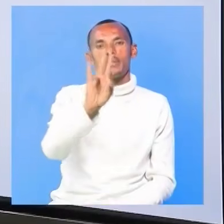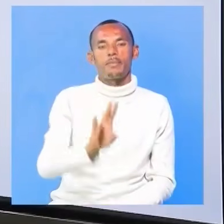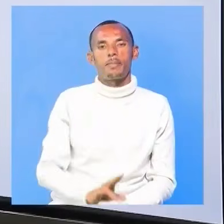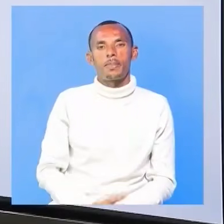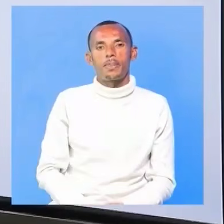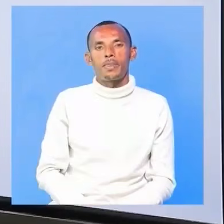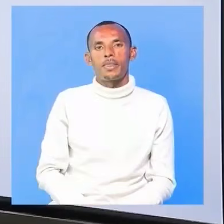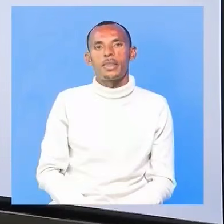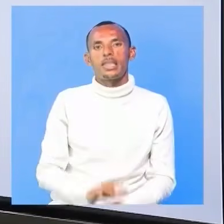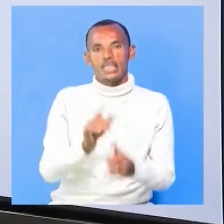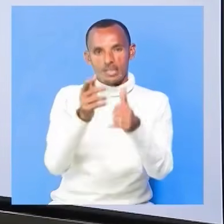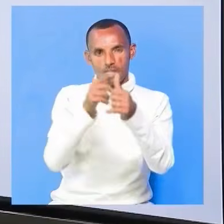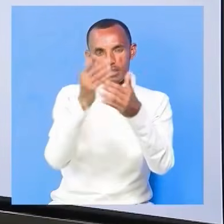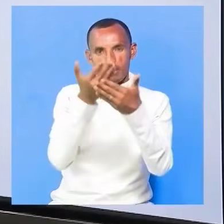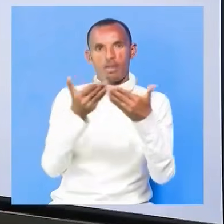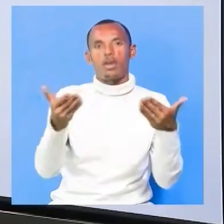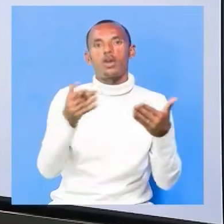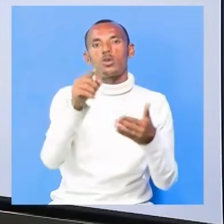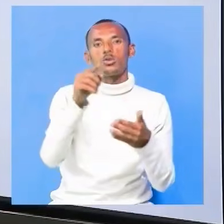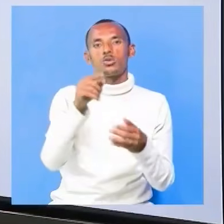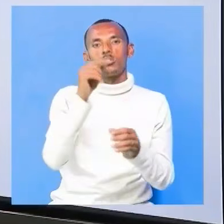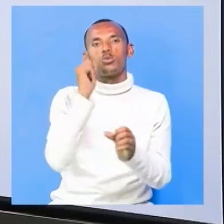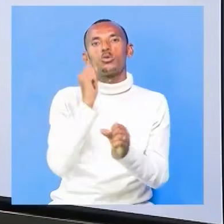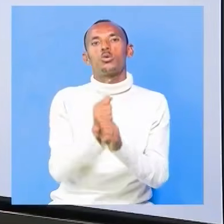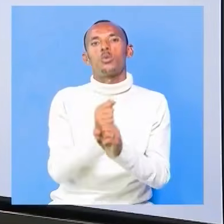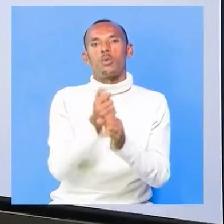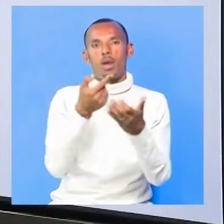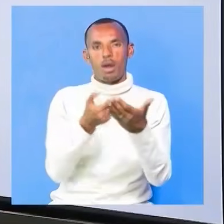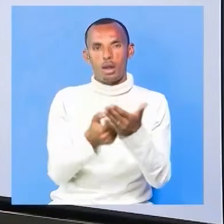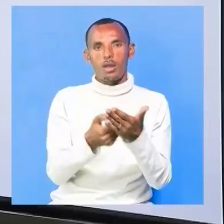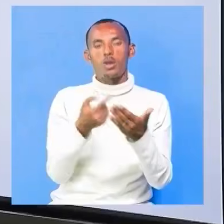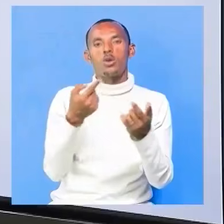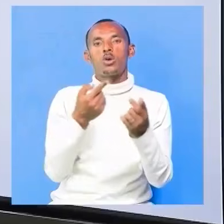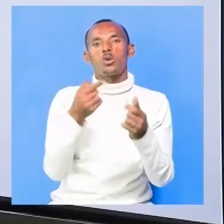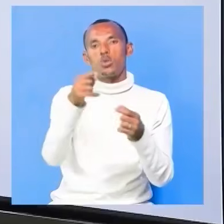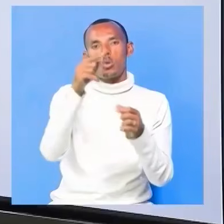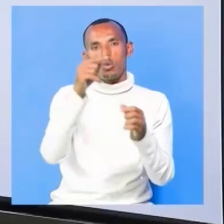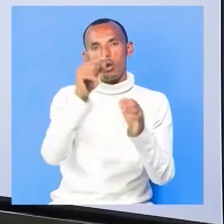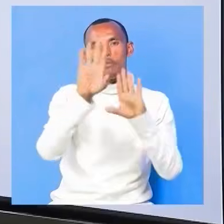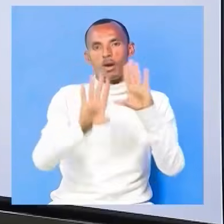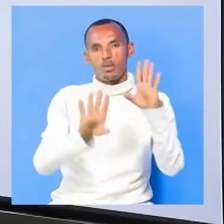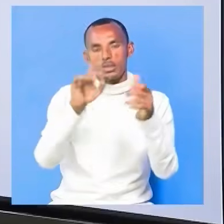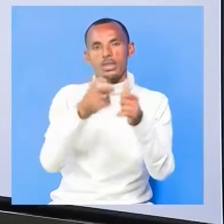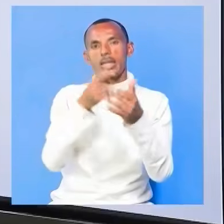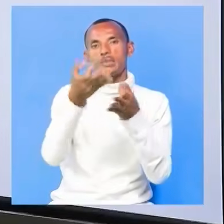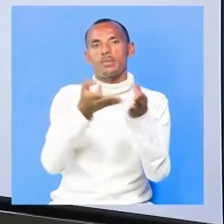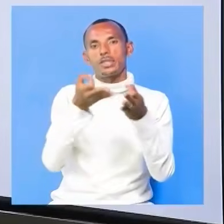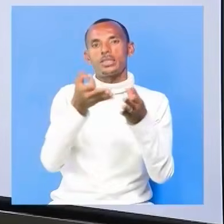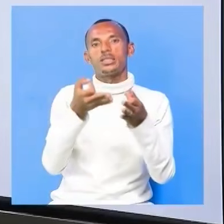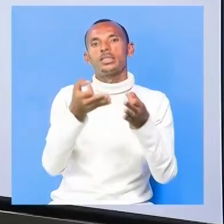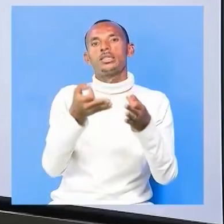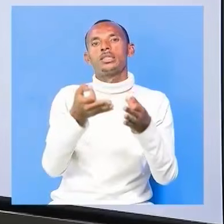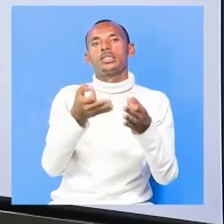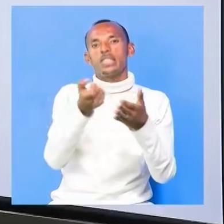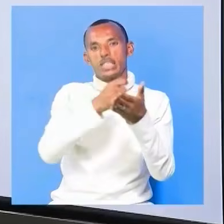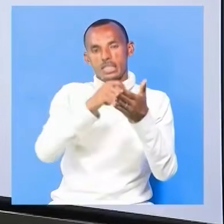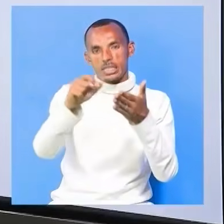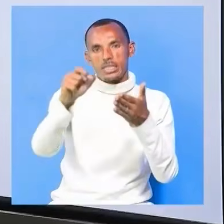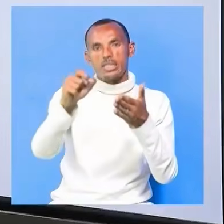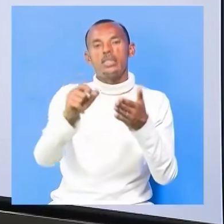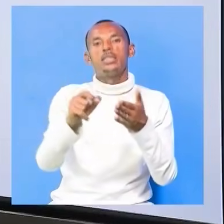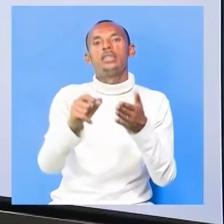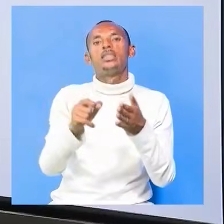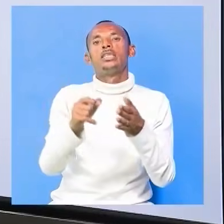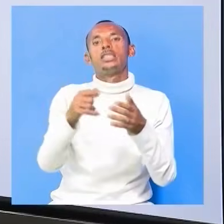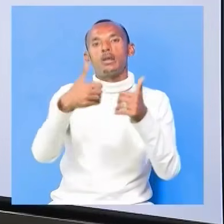right? So the first thing that you need to do here is you need to evaluate the expression that is written separately in